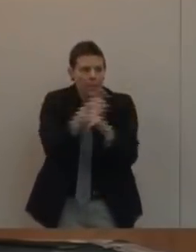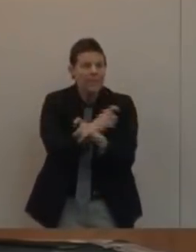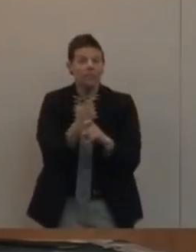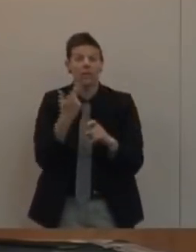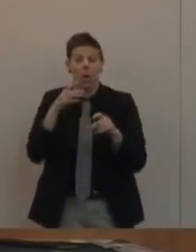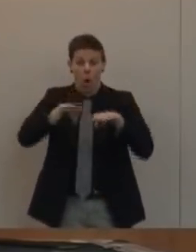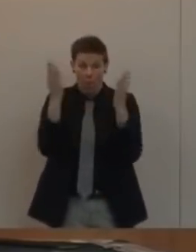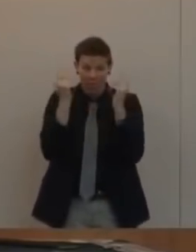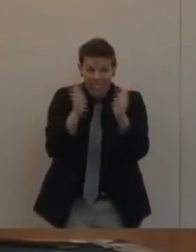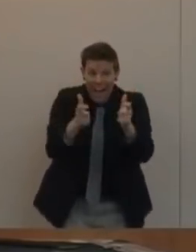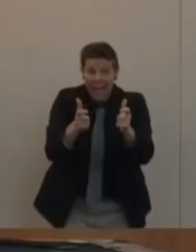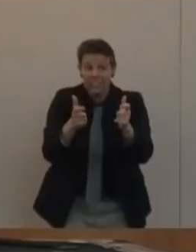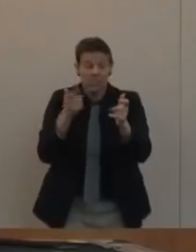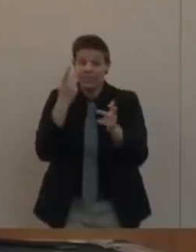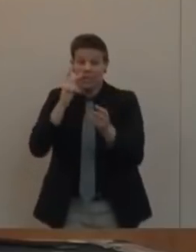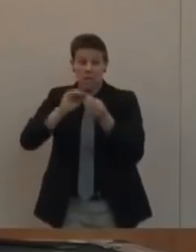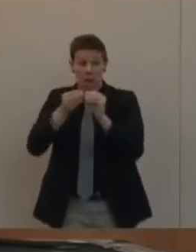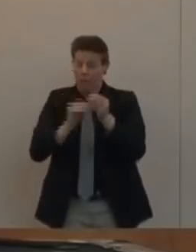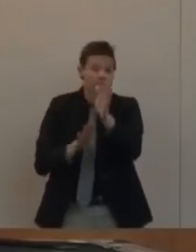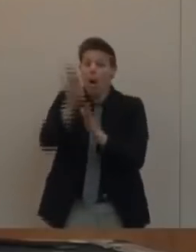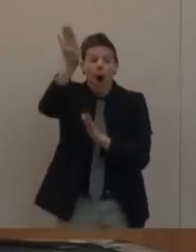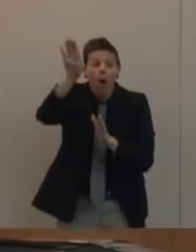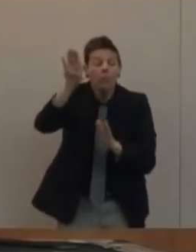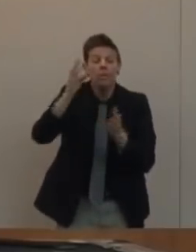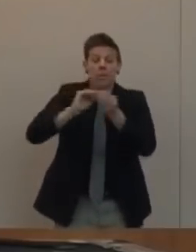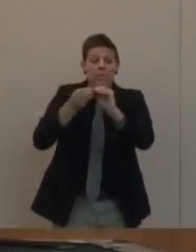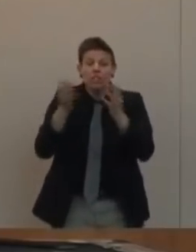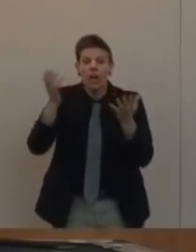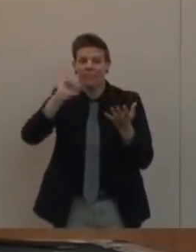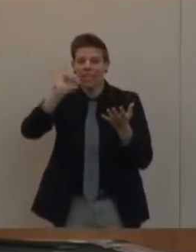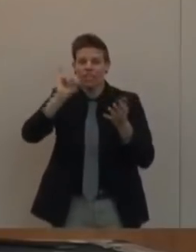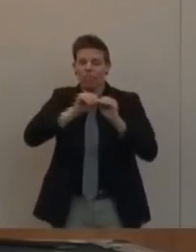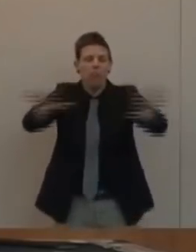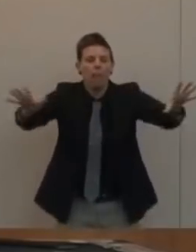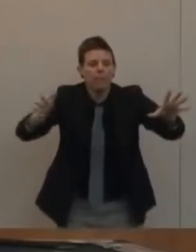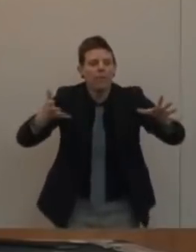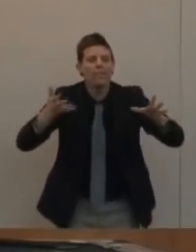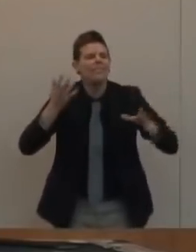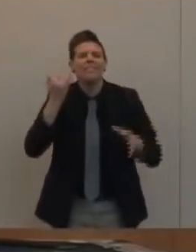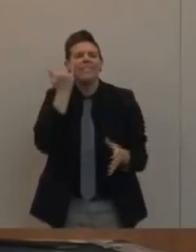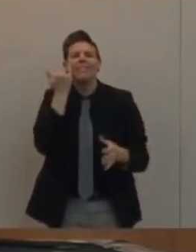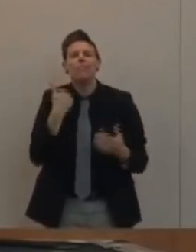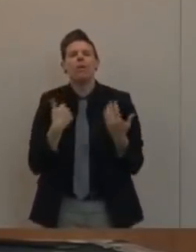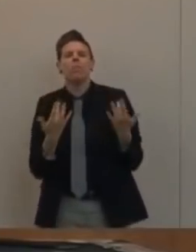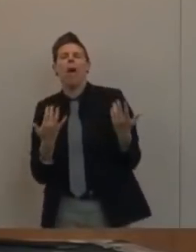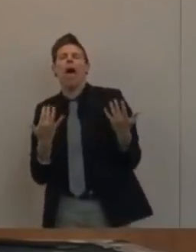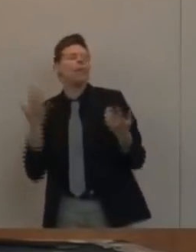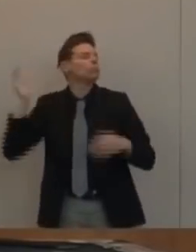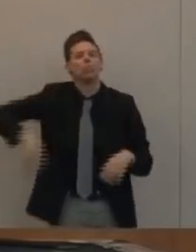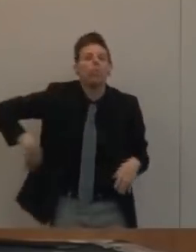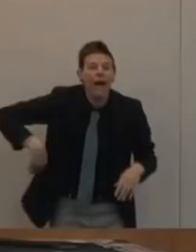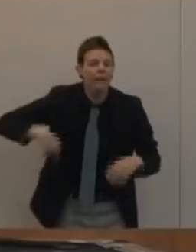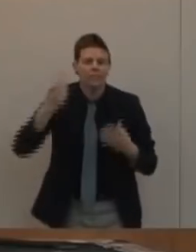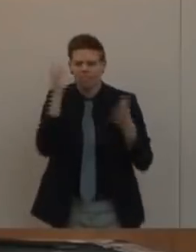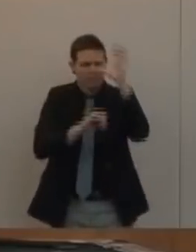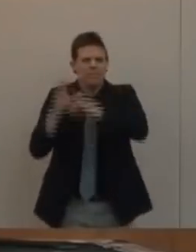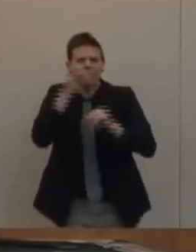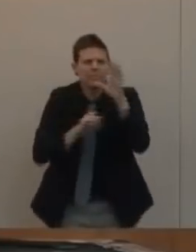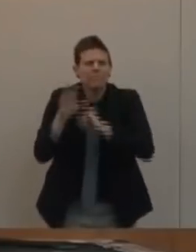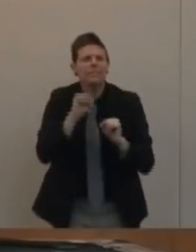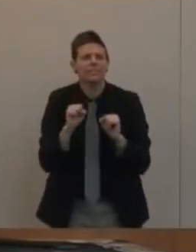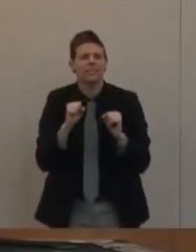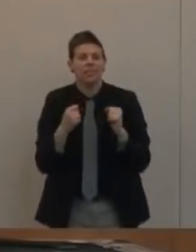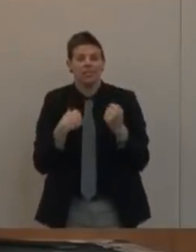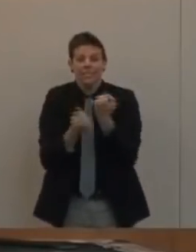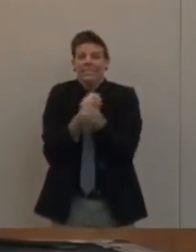a resurgence in the infection. If you open too late, we'll miss opportunities to save businesses, to